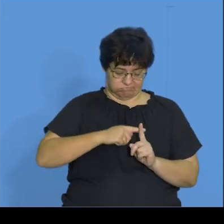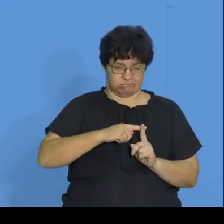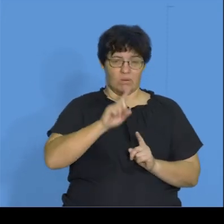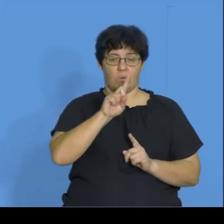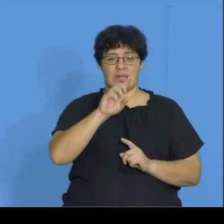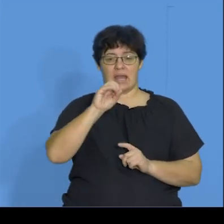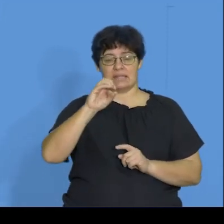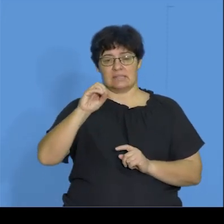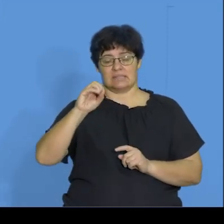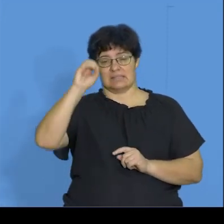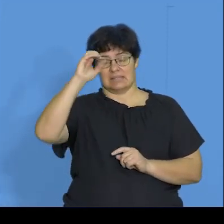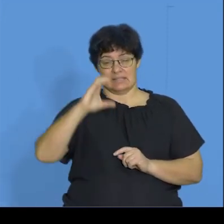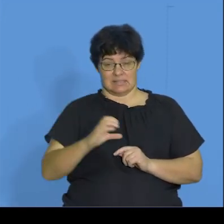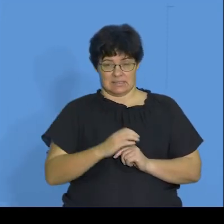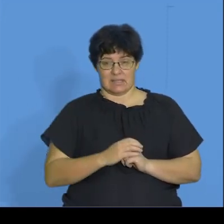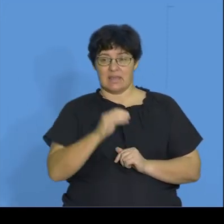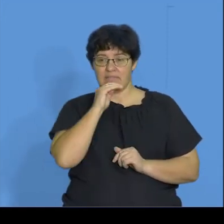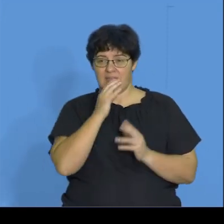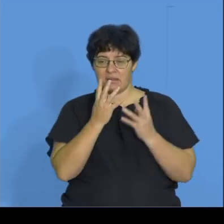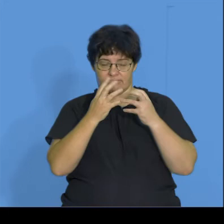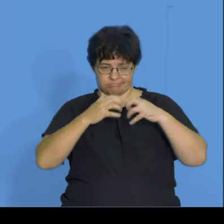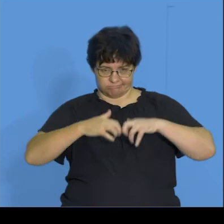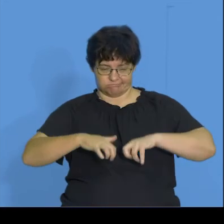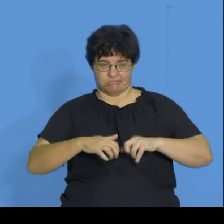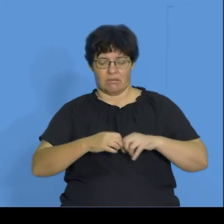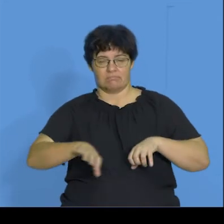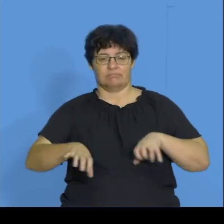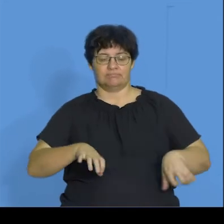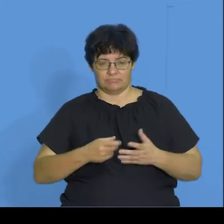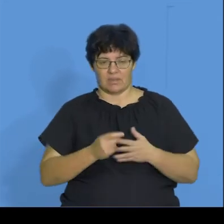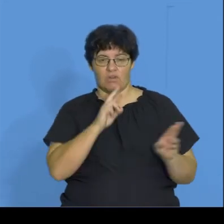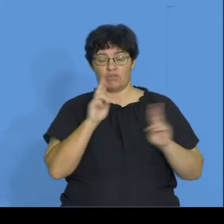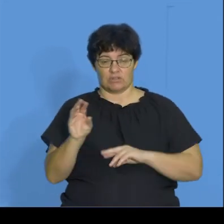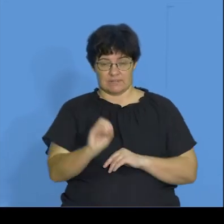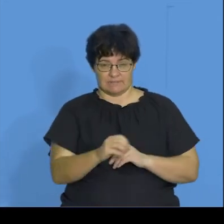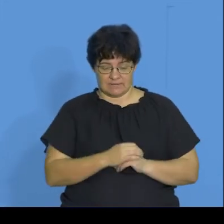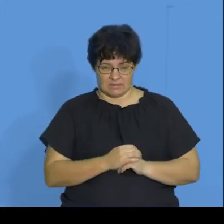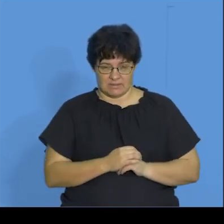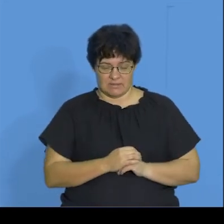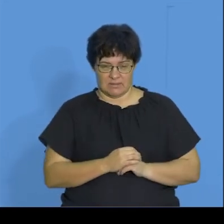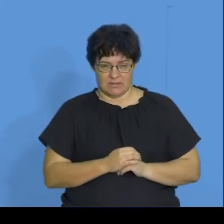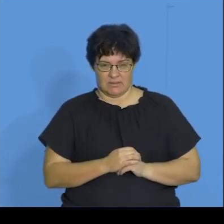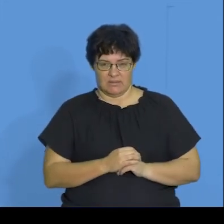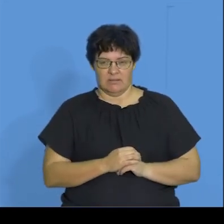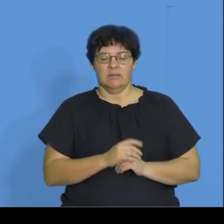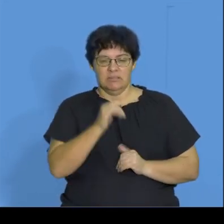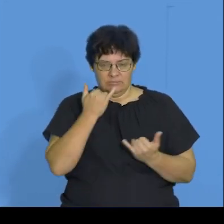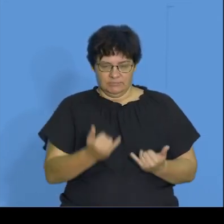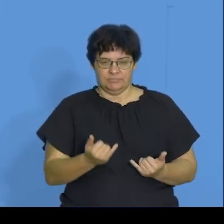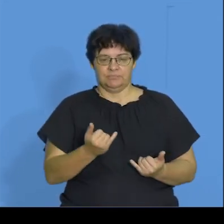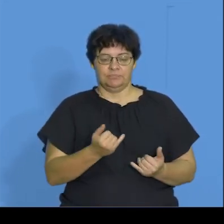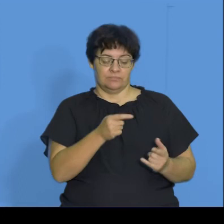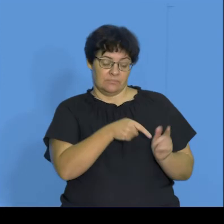does this tell us? It tells us that this is a decomposition type of a reaction, okay? So step number 1, we need to balance the equation of